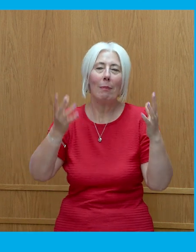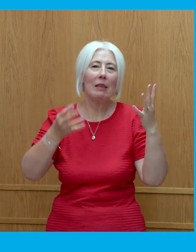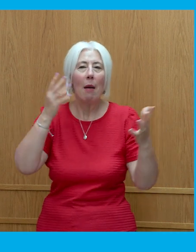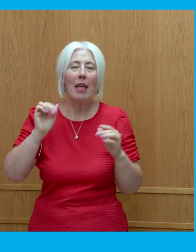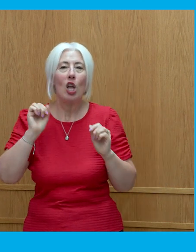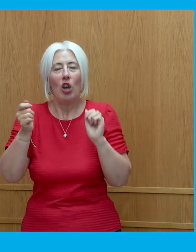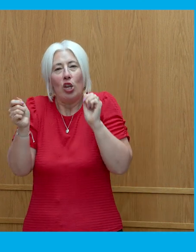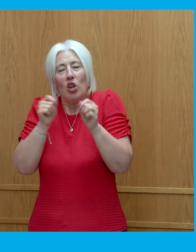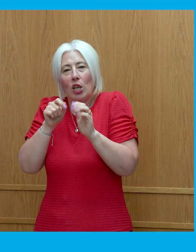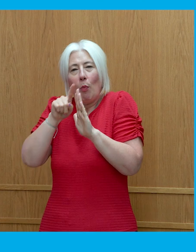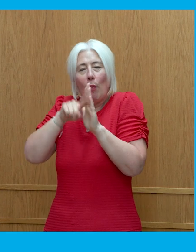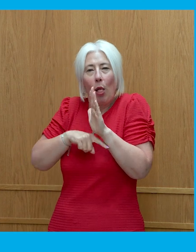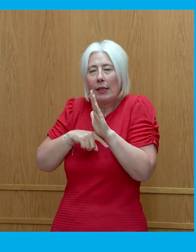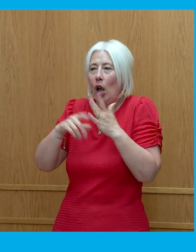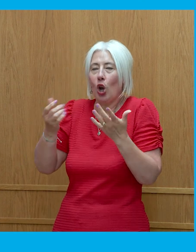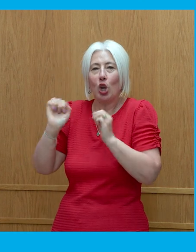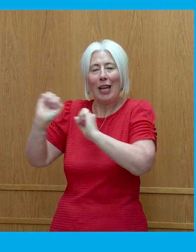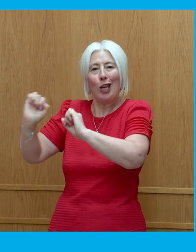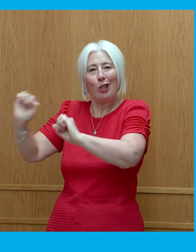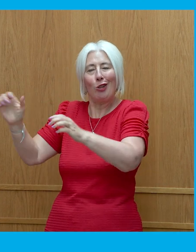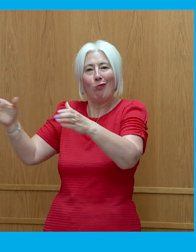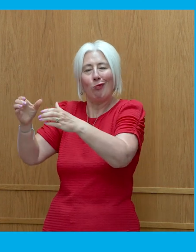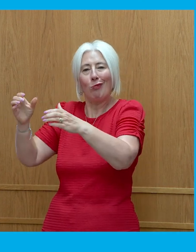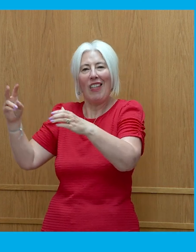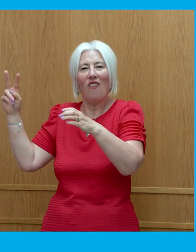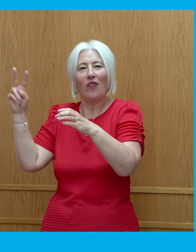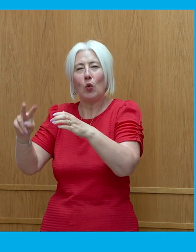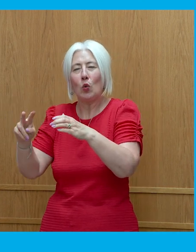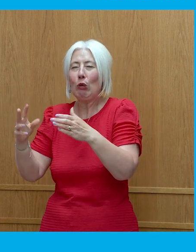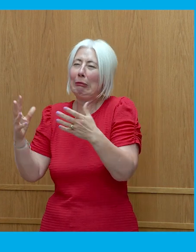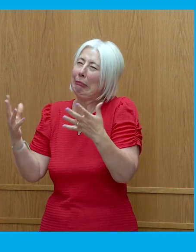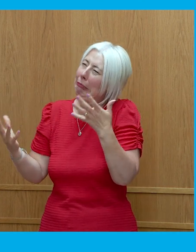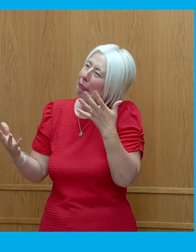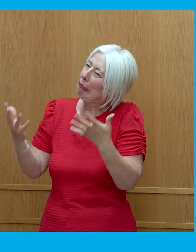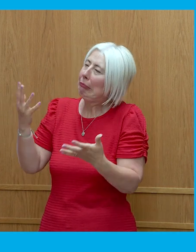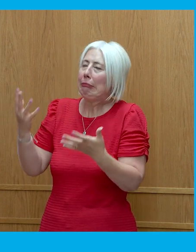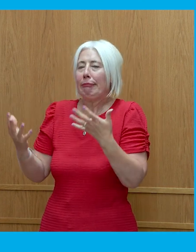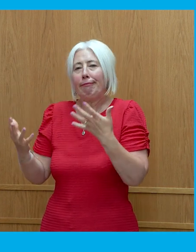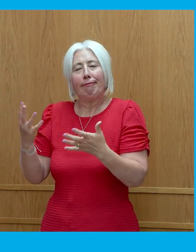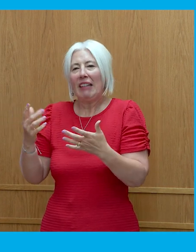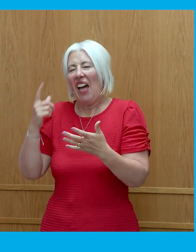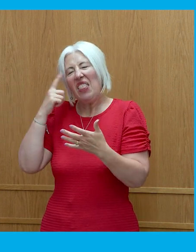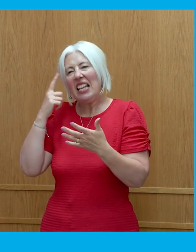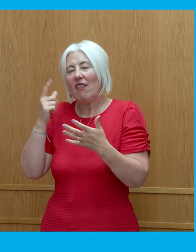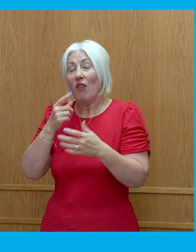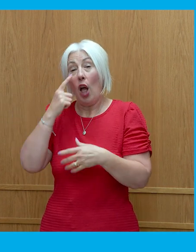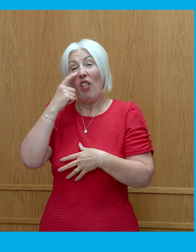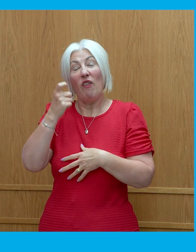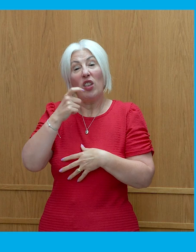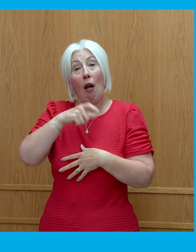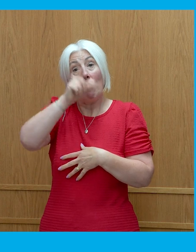change policy or change the Democratic Party's view on it in some ways. But I don't. I think in the end, for a lot of young